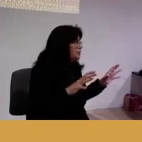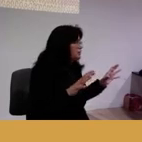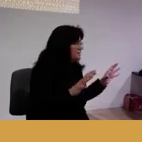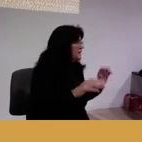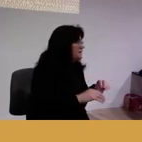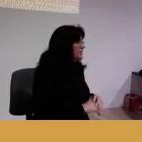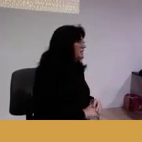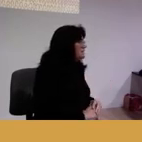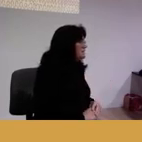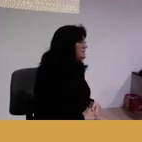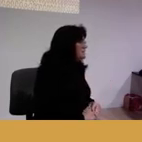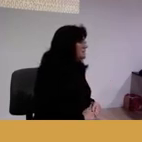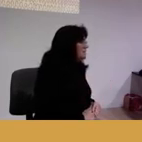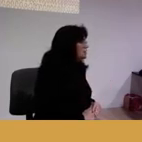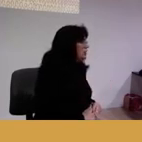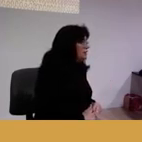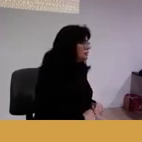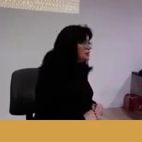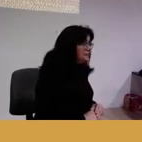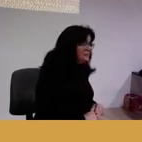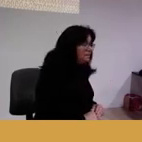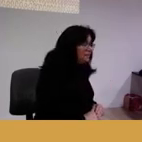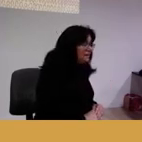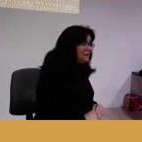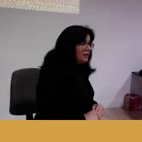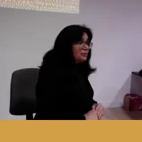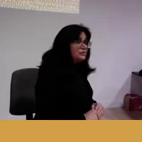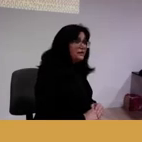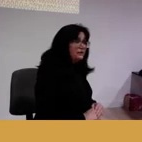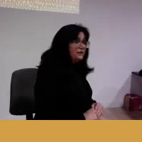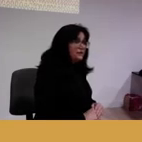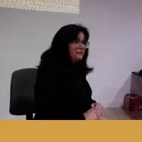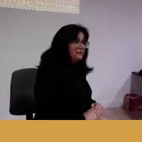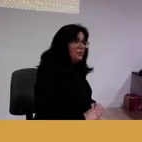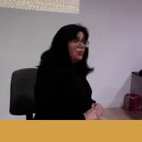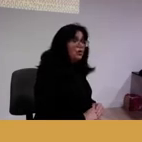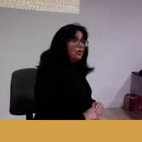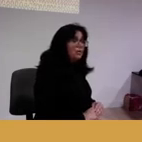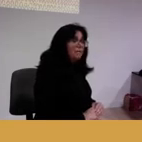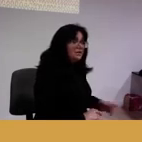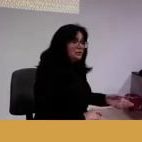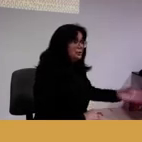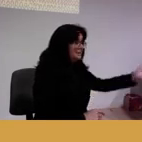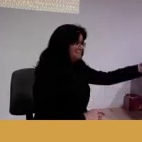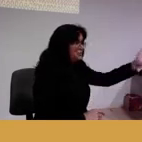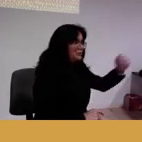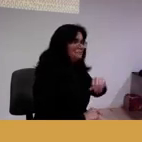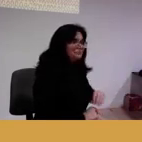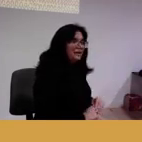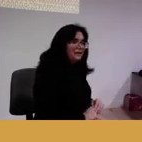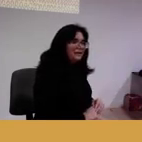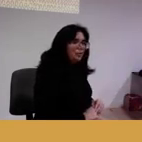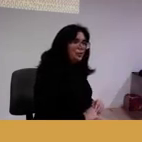everything else doesn't have a place in the Australian curriculum. And I would say to them, well, my daughter, this